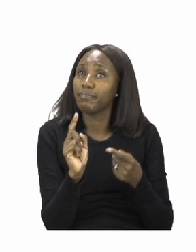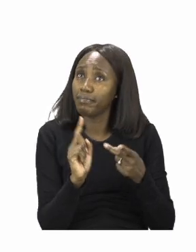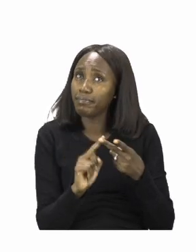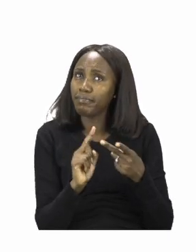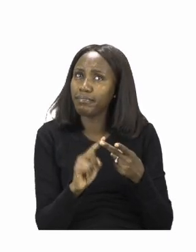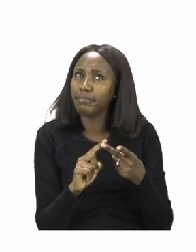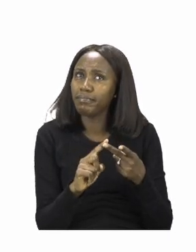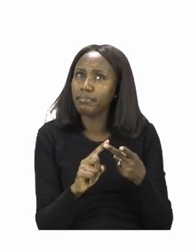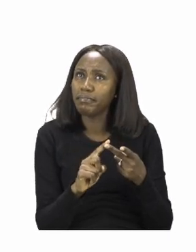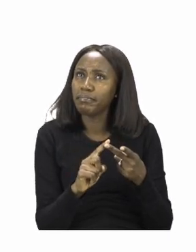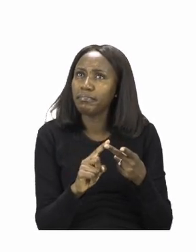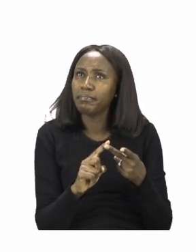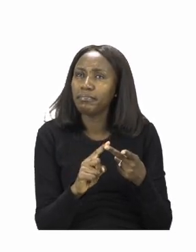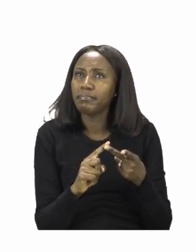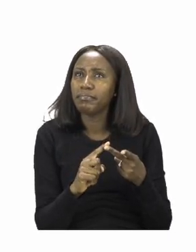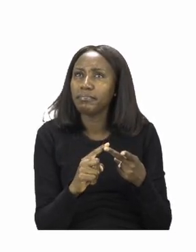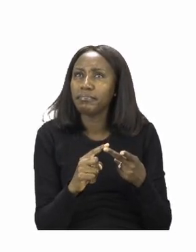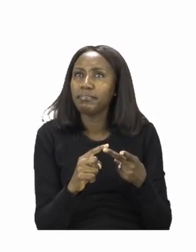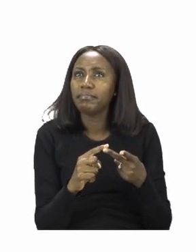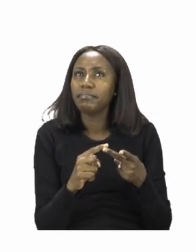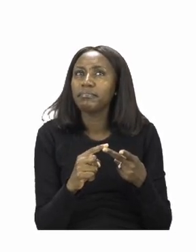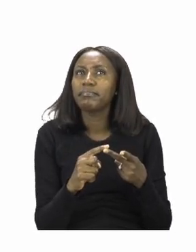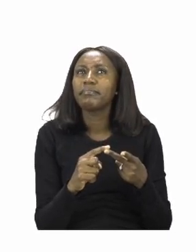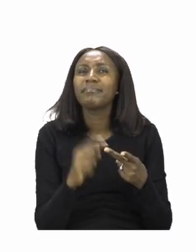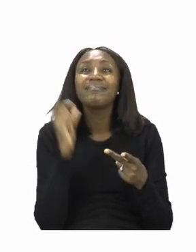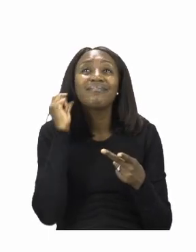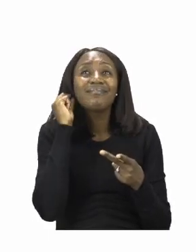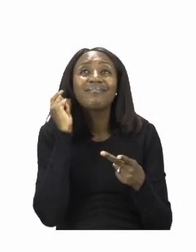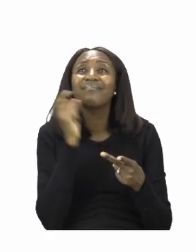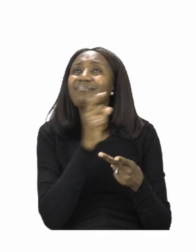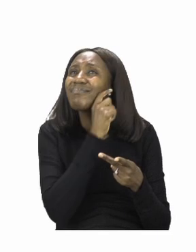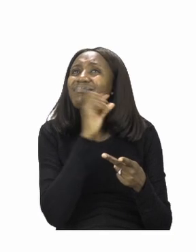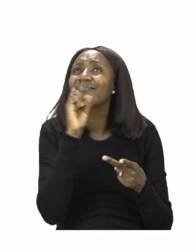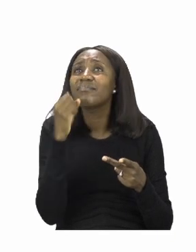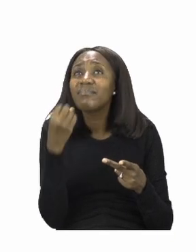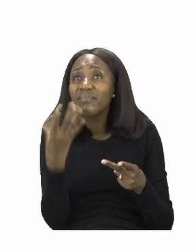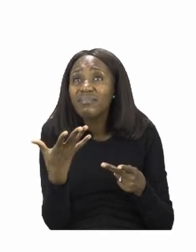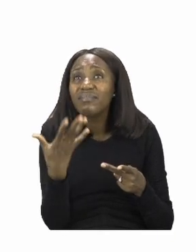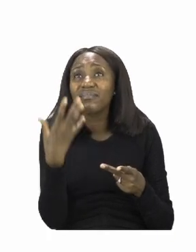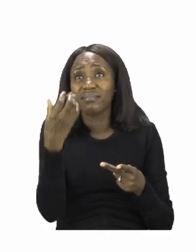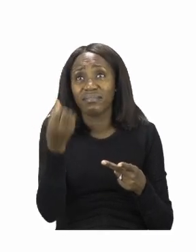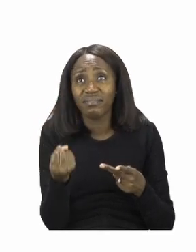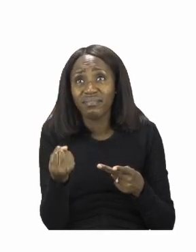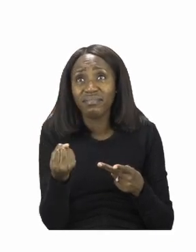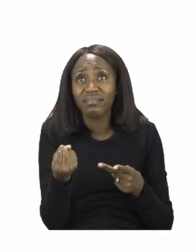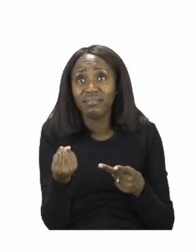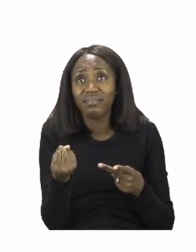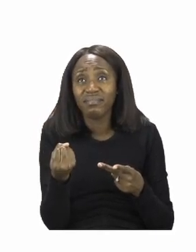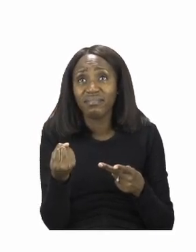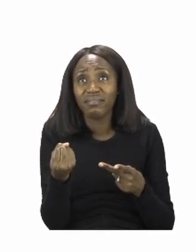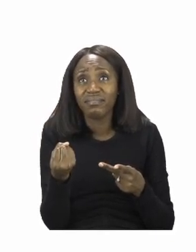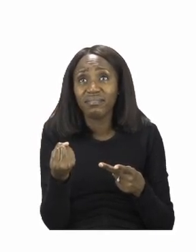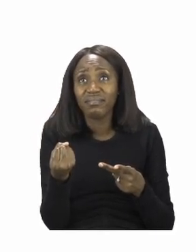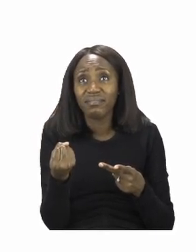Number 2 says, how many ears does she